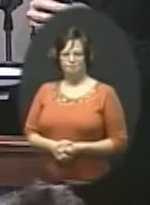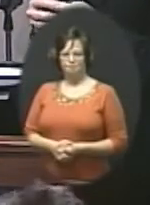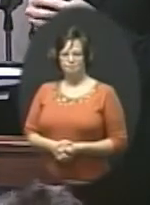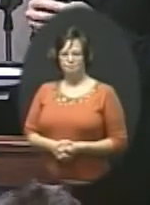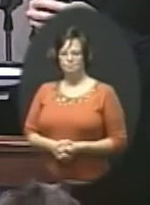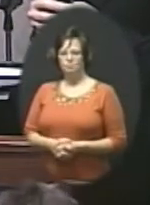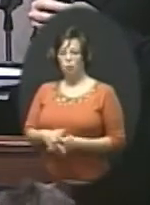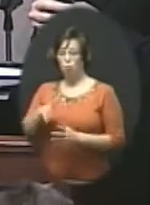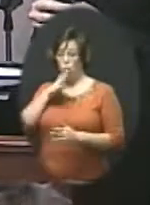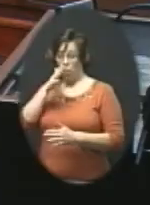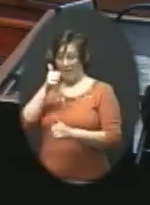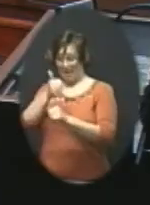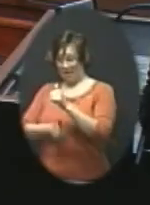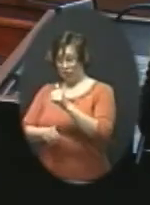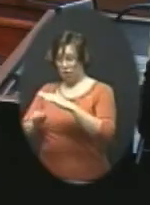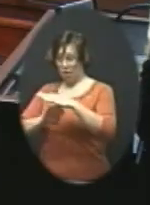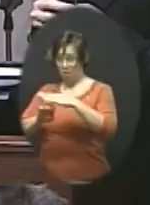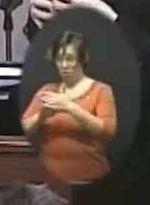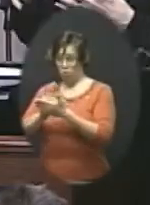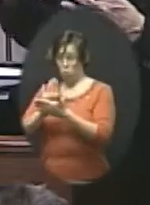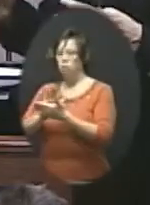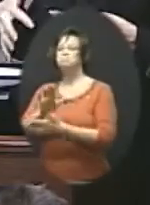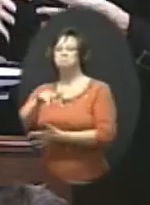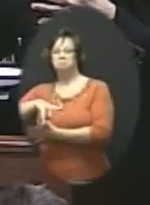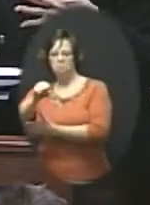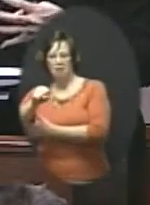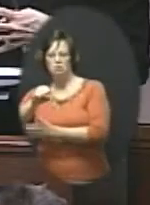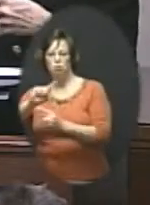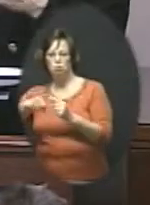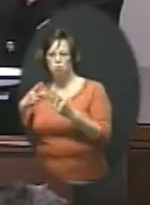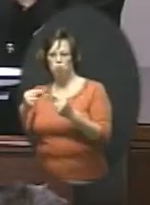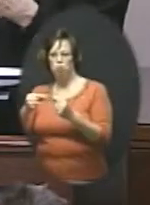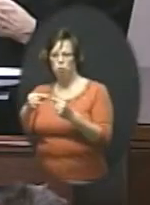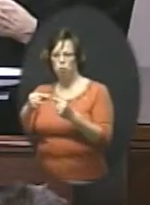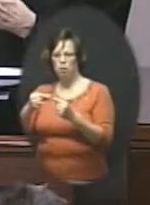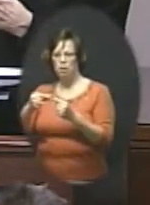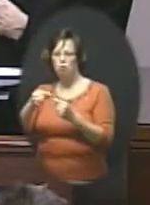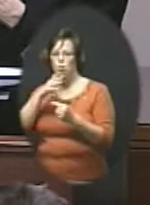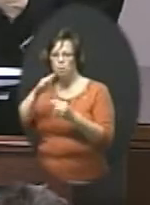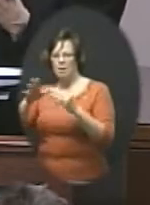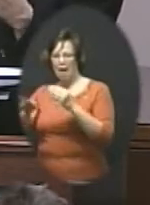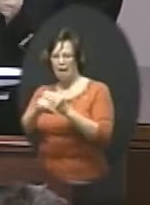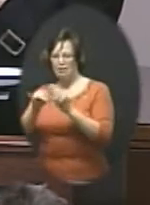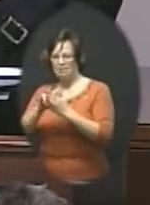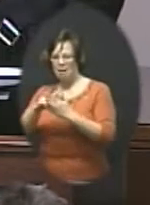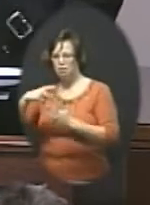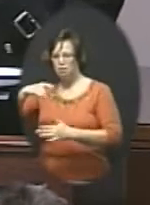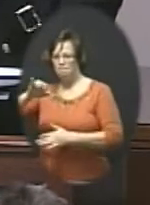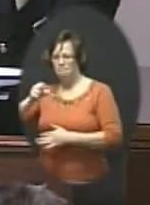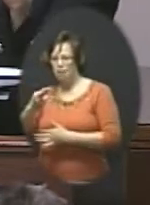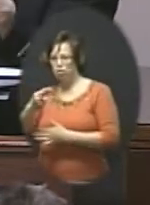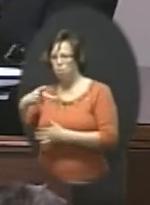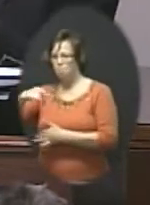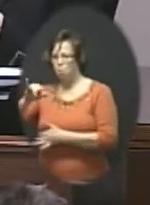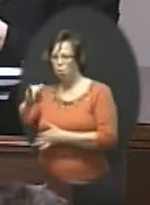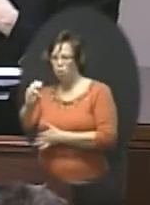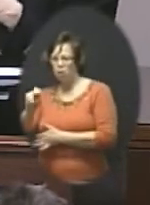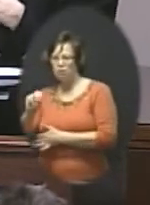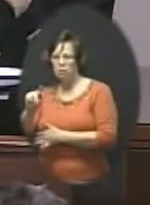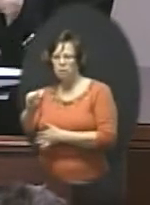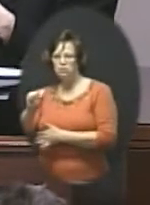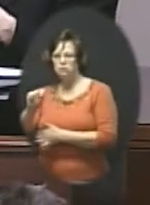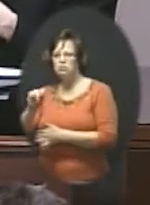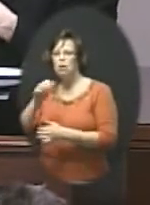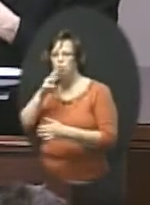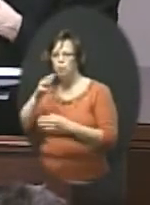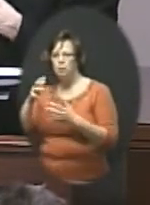These will be in every elementary school? They will be. So as we're doing those pinch points, we'll be adding those, and they'll be going back and then retrofitting those buildings. So